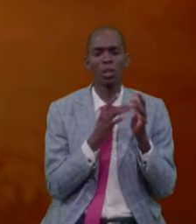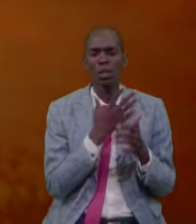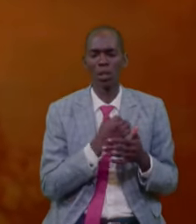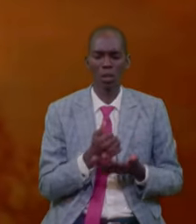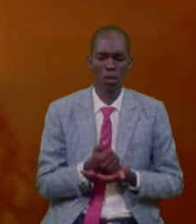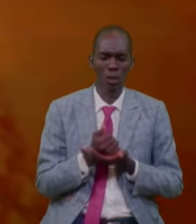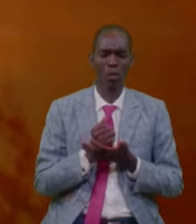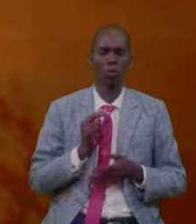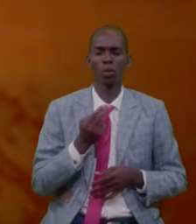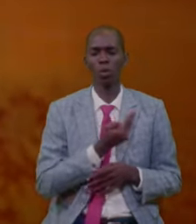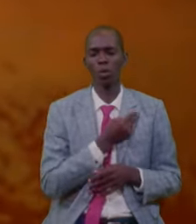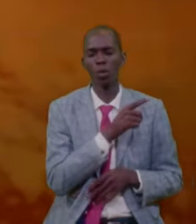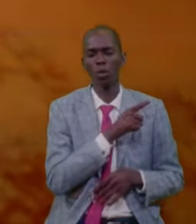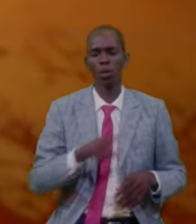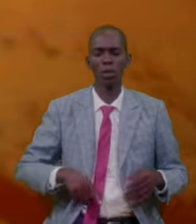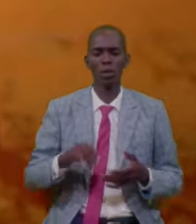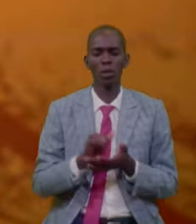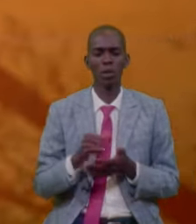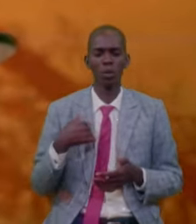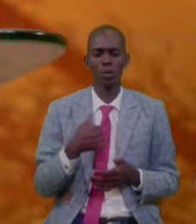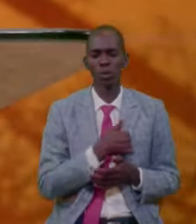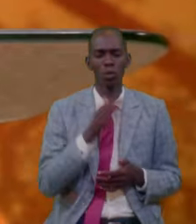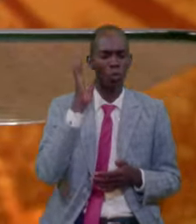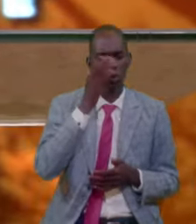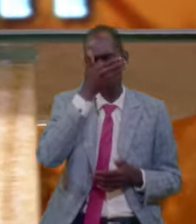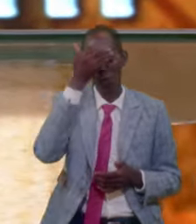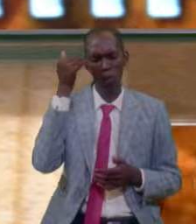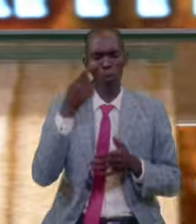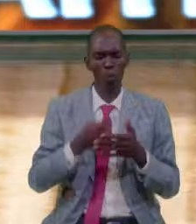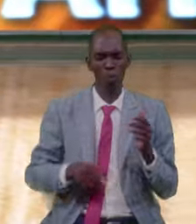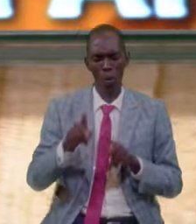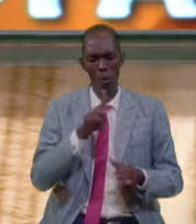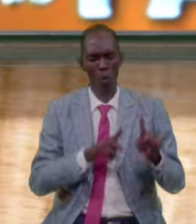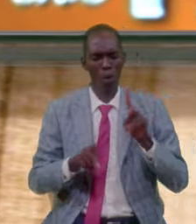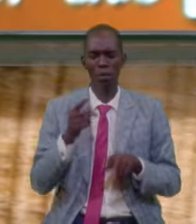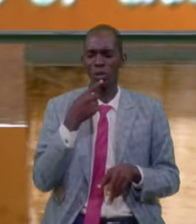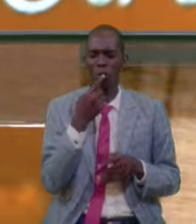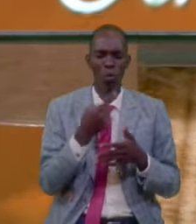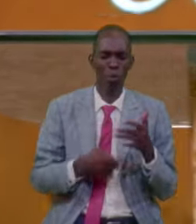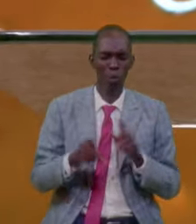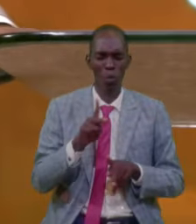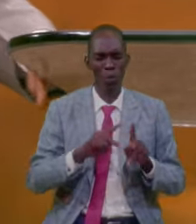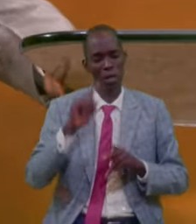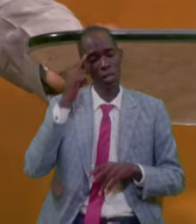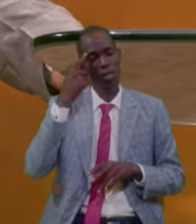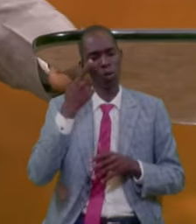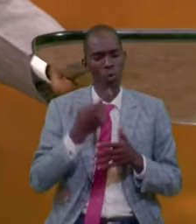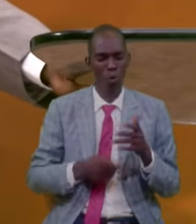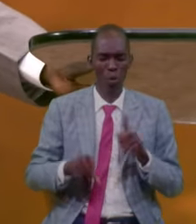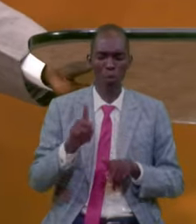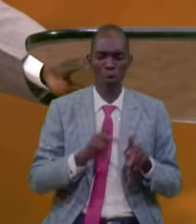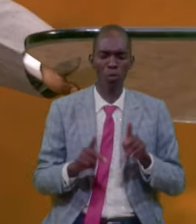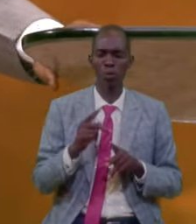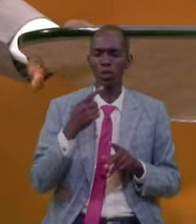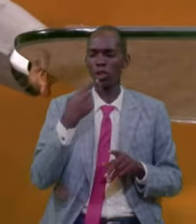us, Lord, that we forget what people say, what people think, what people feel